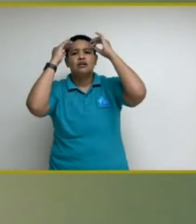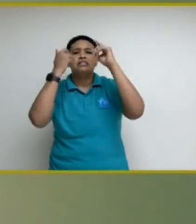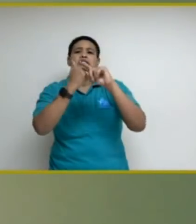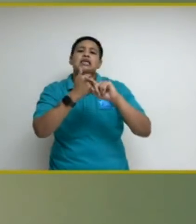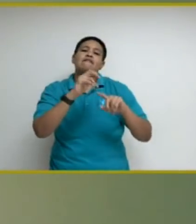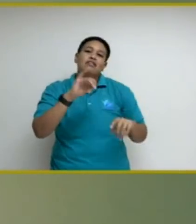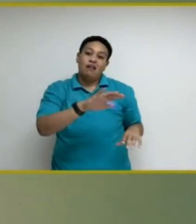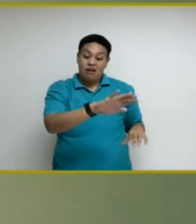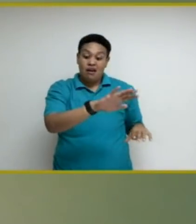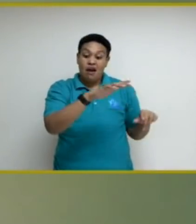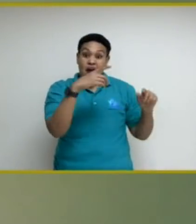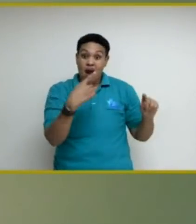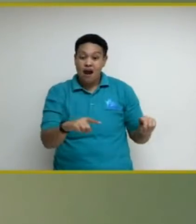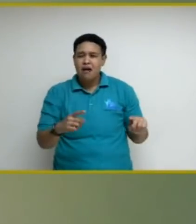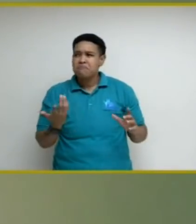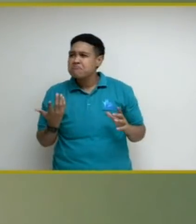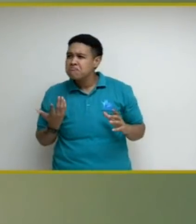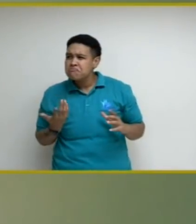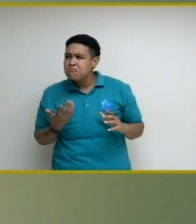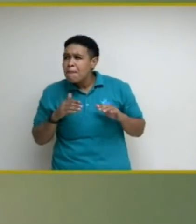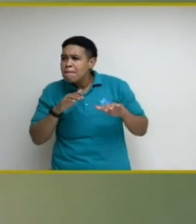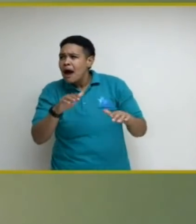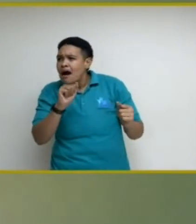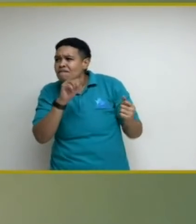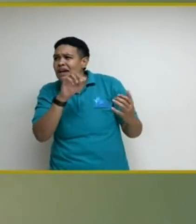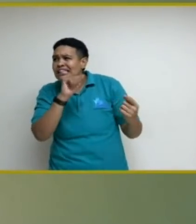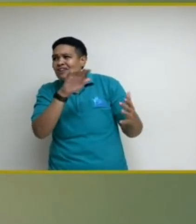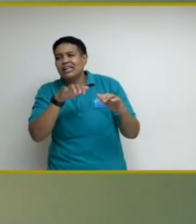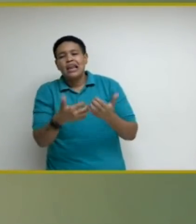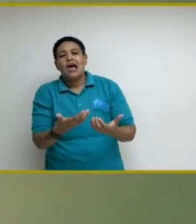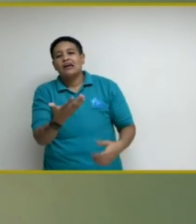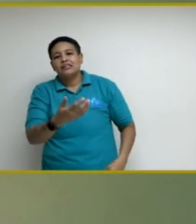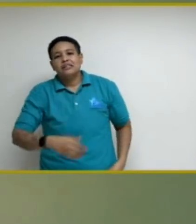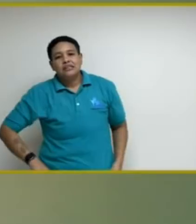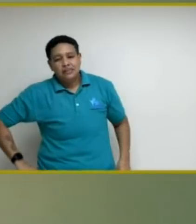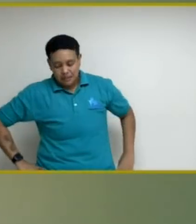that avenue of going back to face-to-face classes.